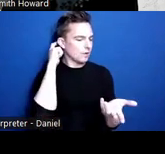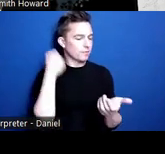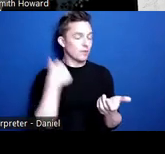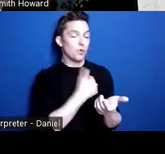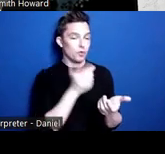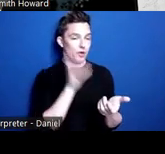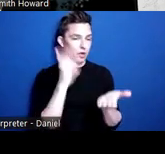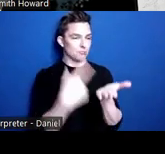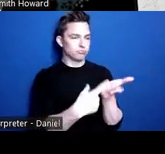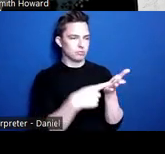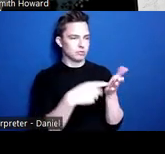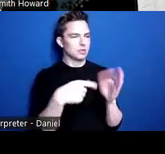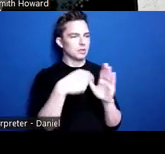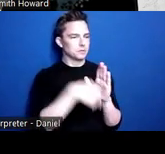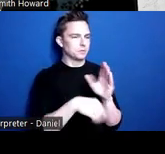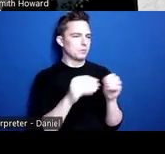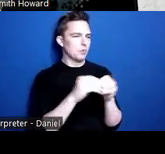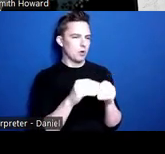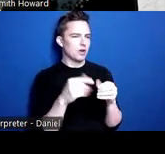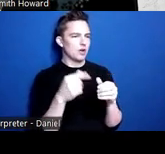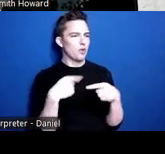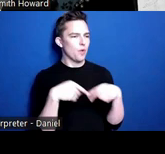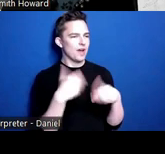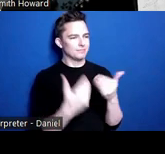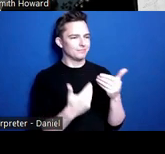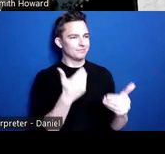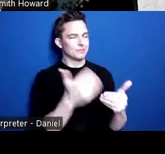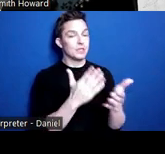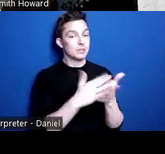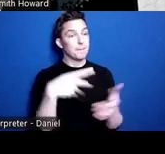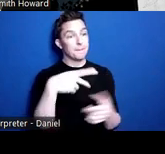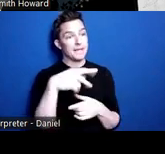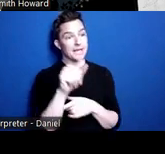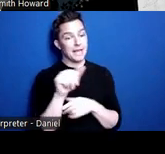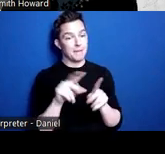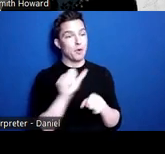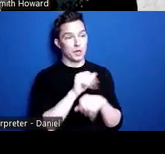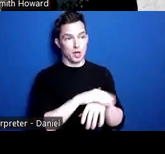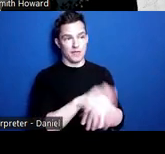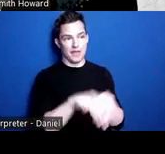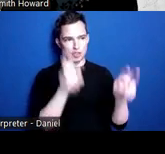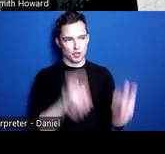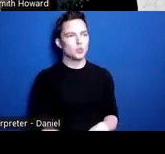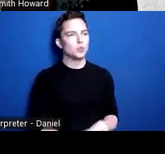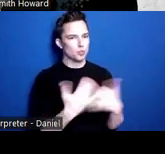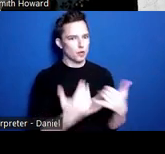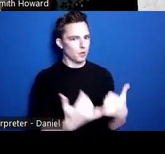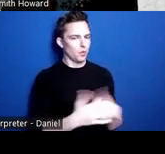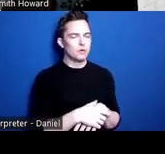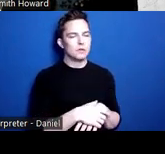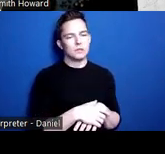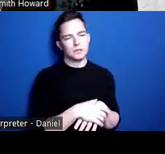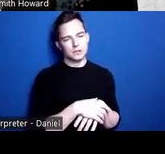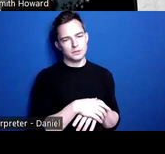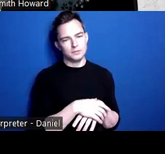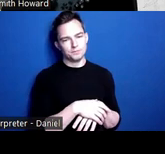we'll be talking more about that as it goes along. I do know that some PNAs are working on that issue. And